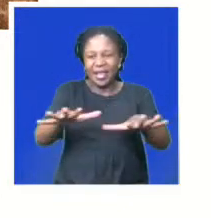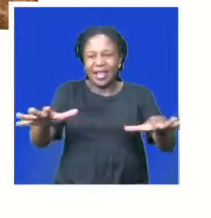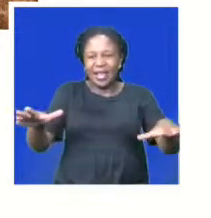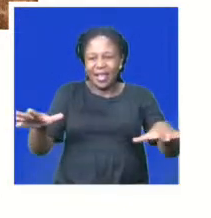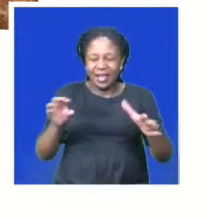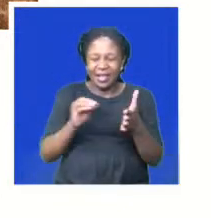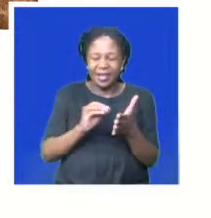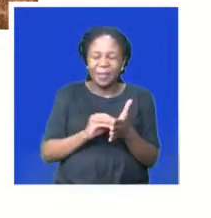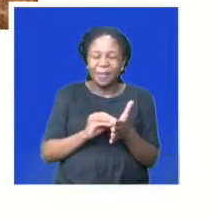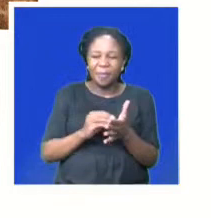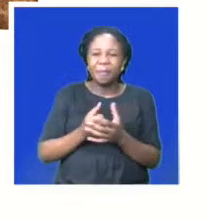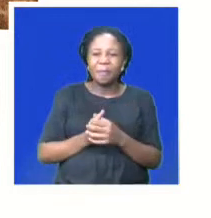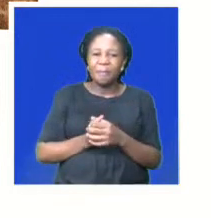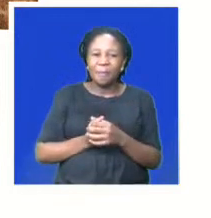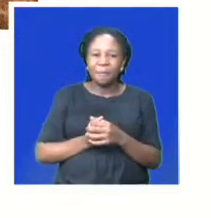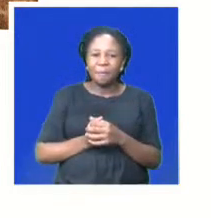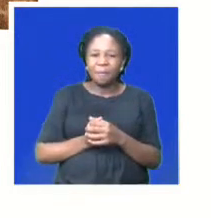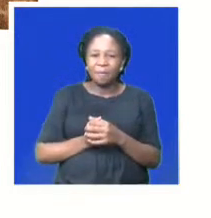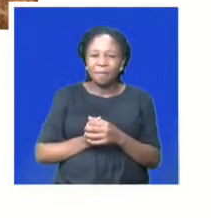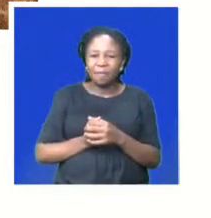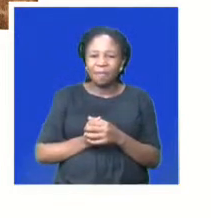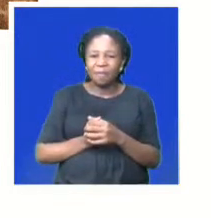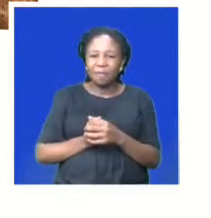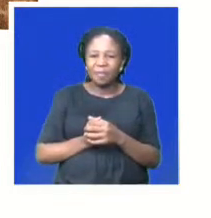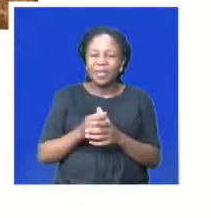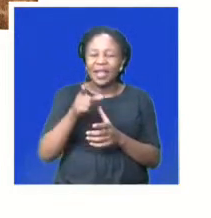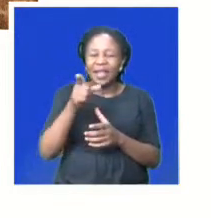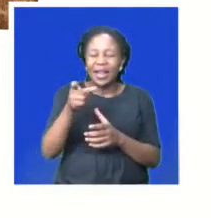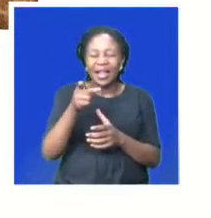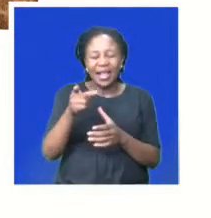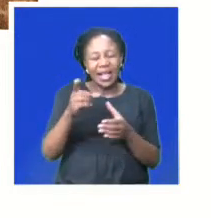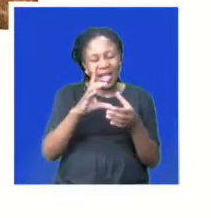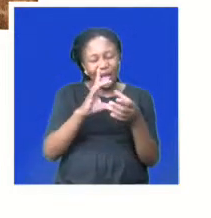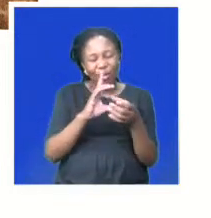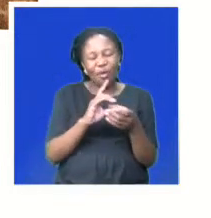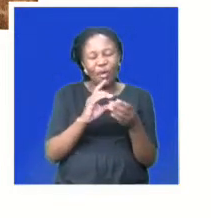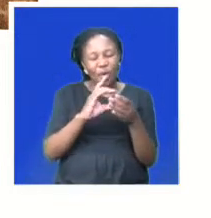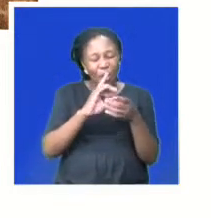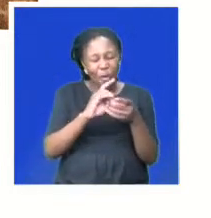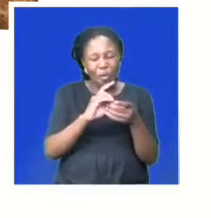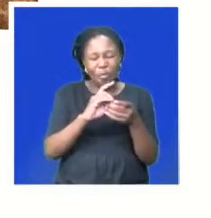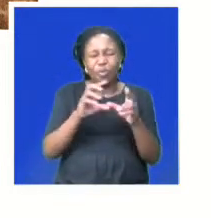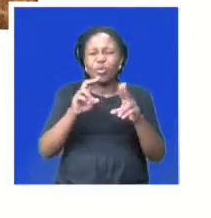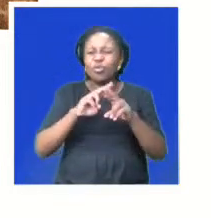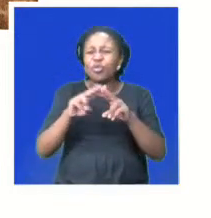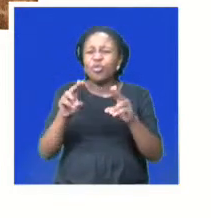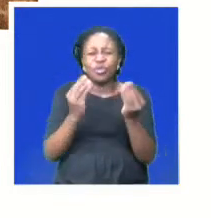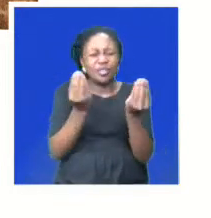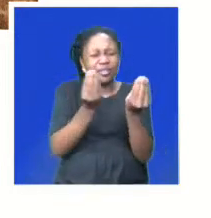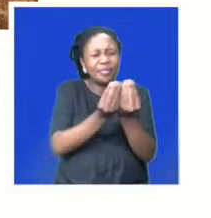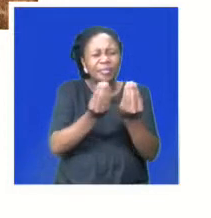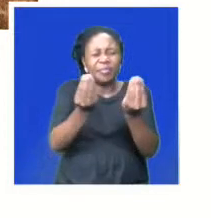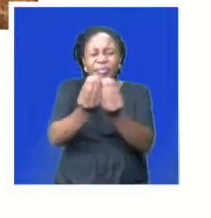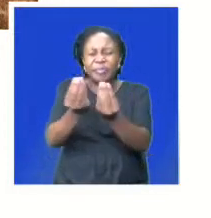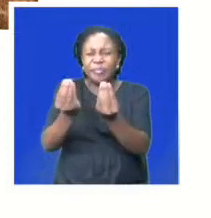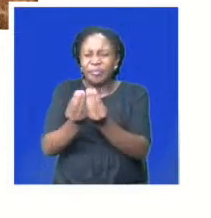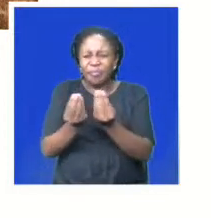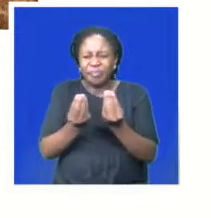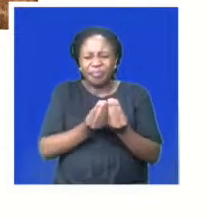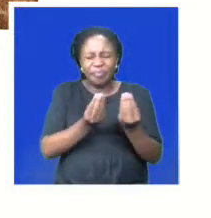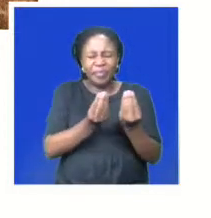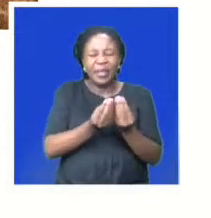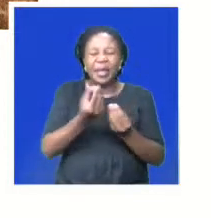are not together, but they are scattered with land for plowing in